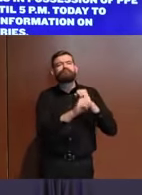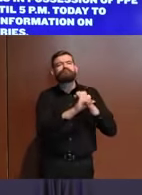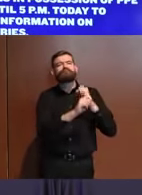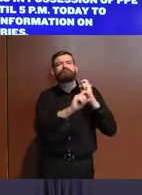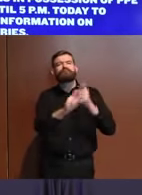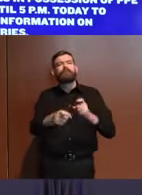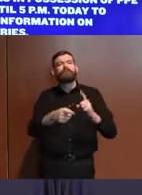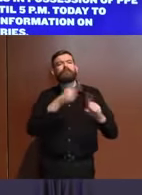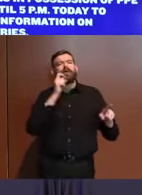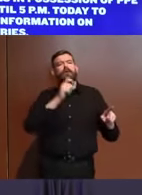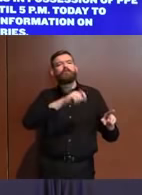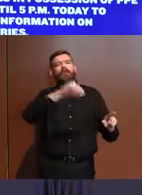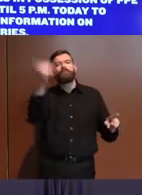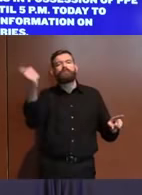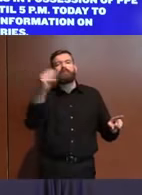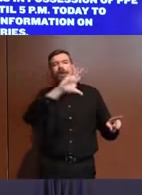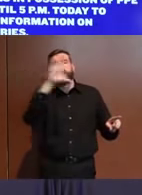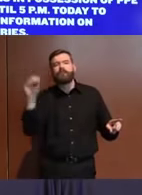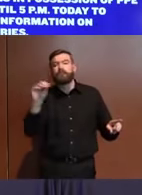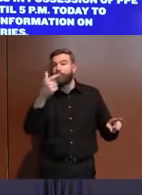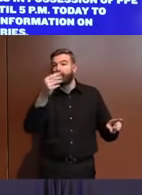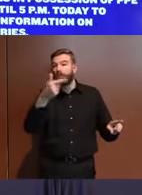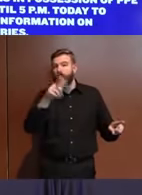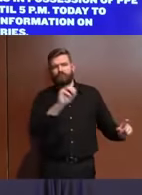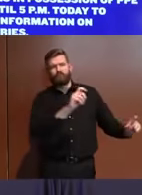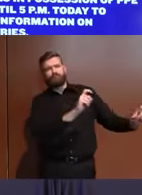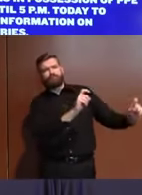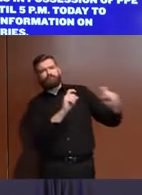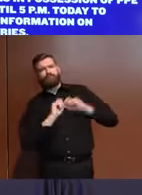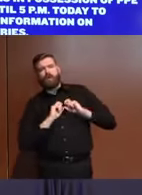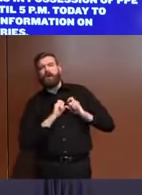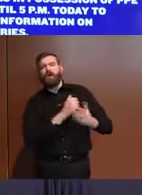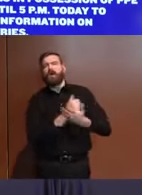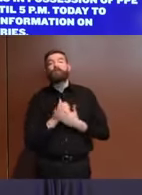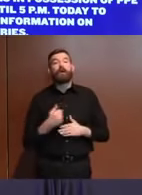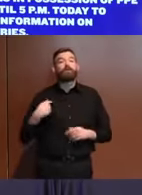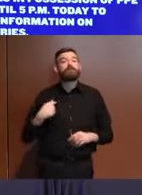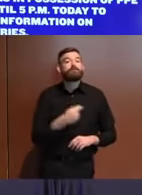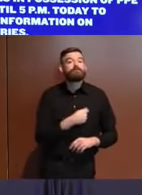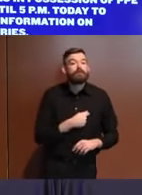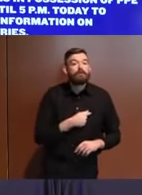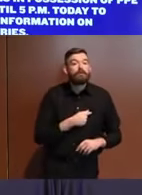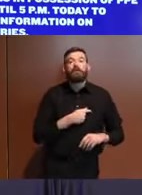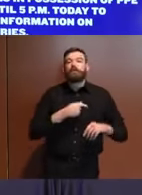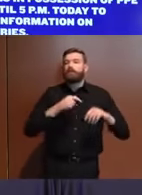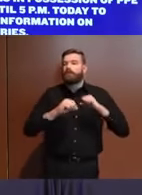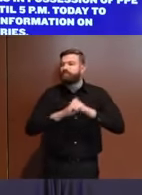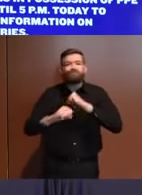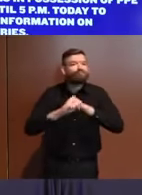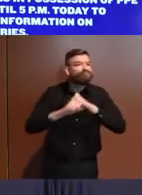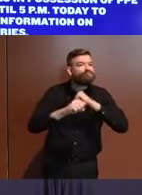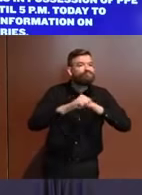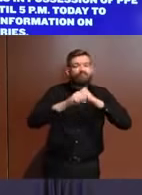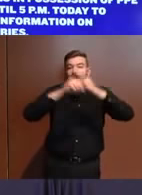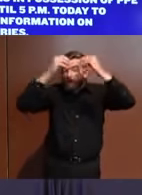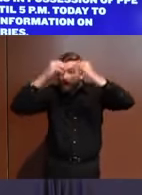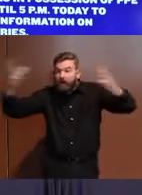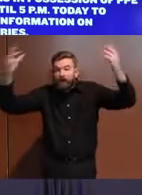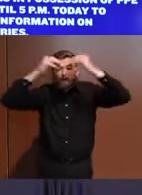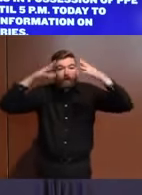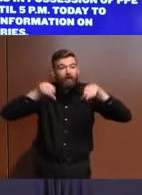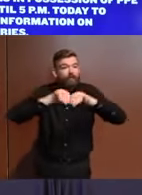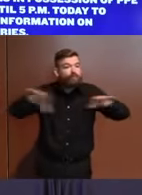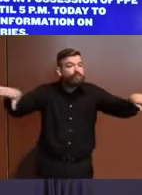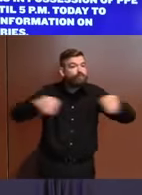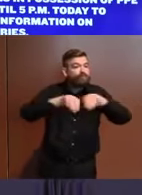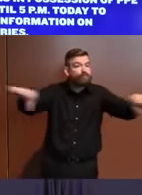citizen, Google, that will allow us to more readily and proactively push essential information out to New Jerseyans through Google's